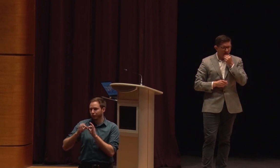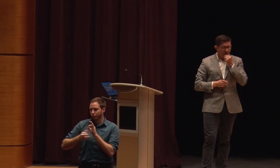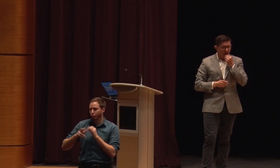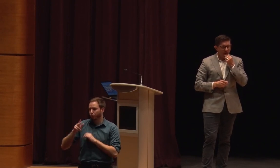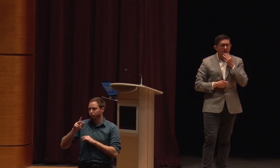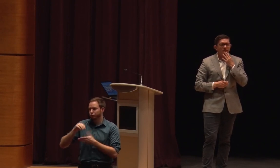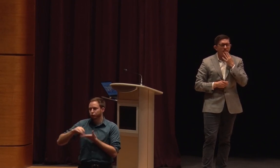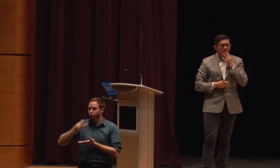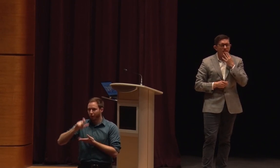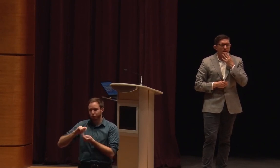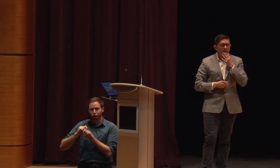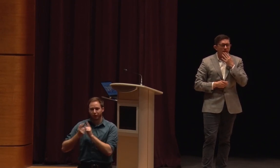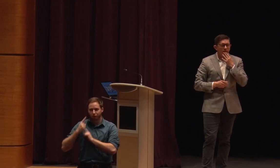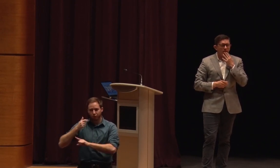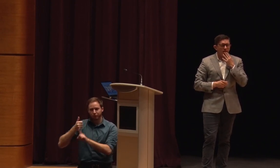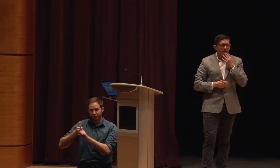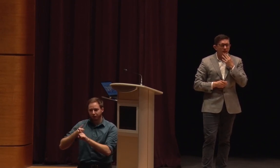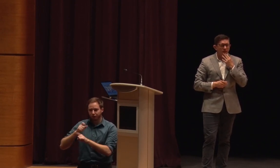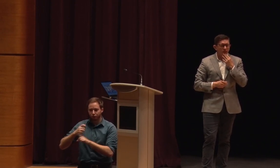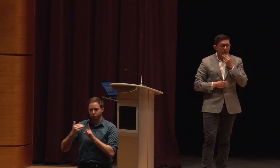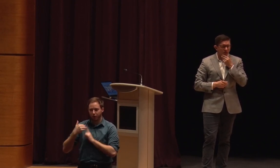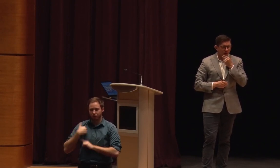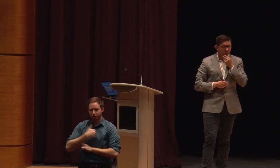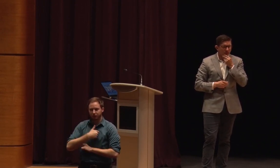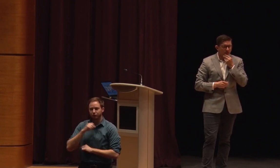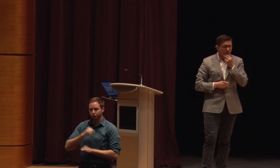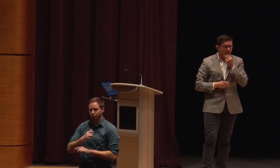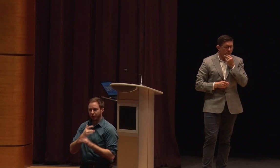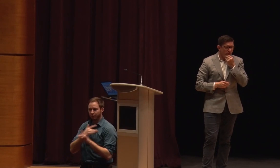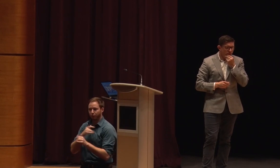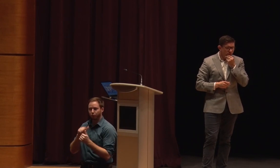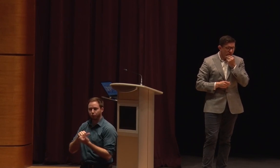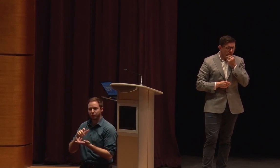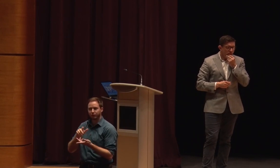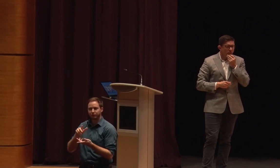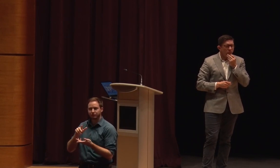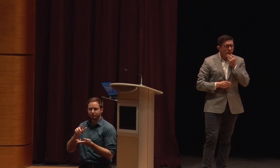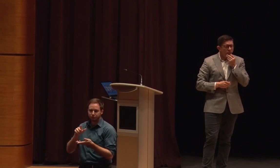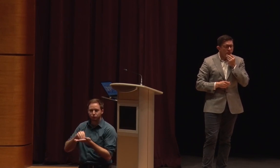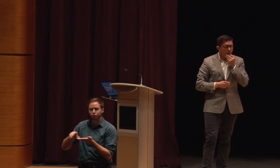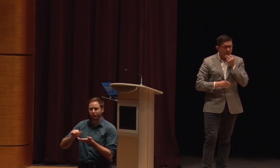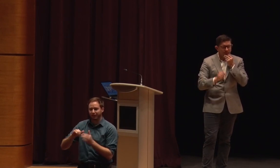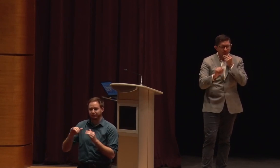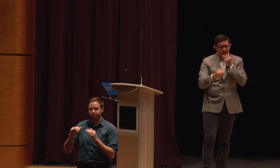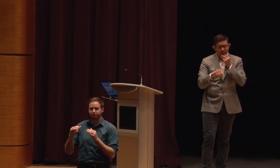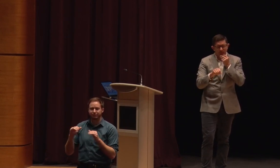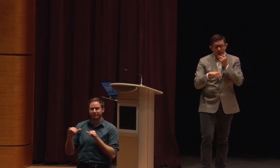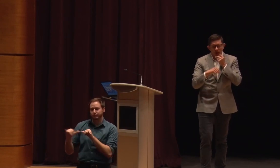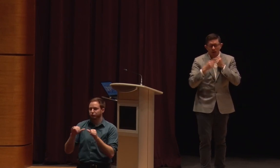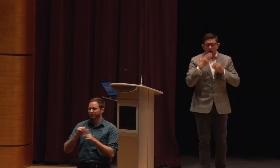remind ourselves to have empathy for people who are in a similar situation.